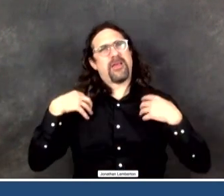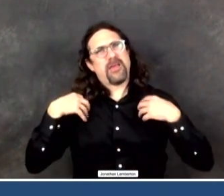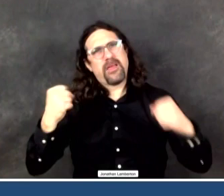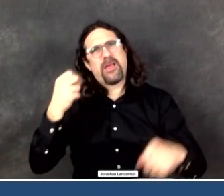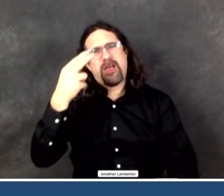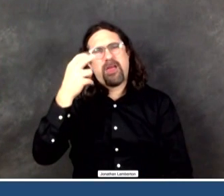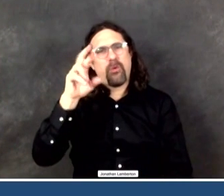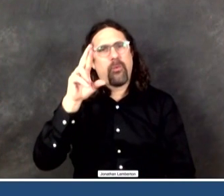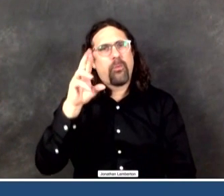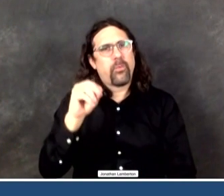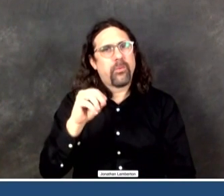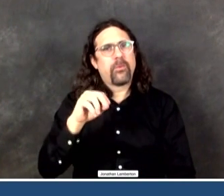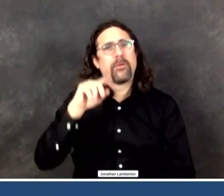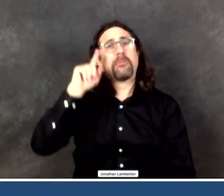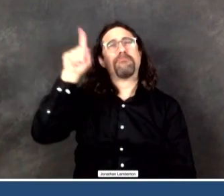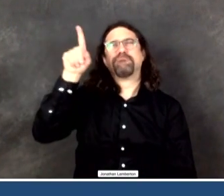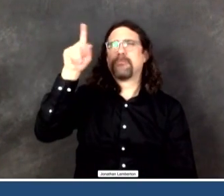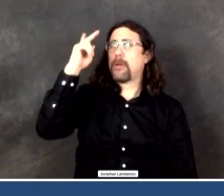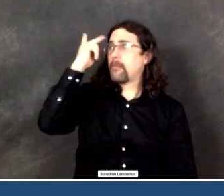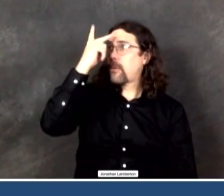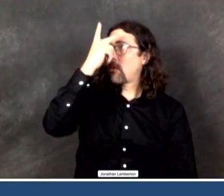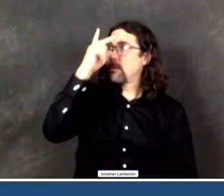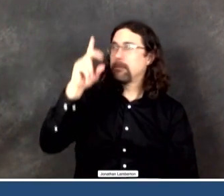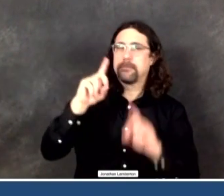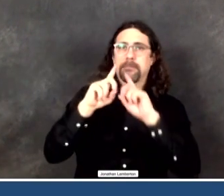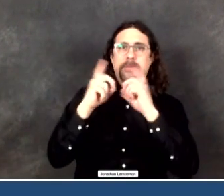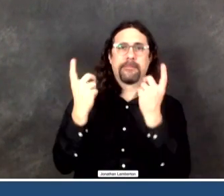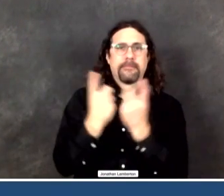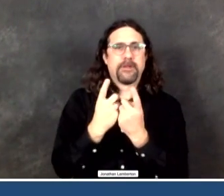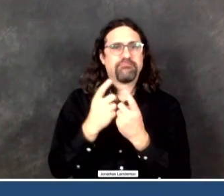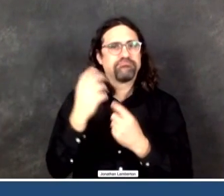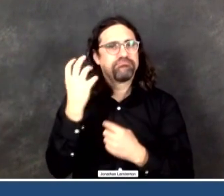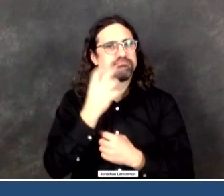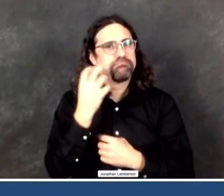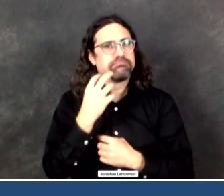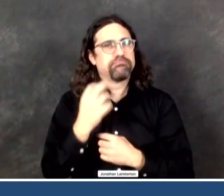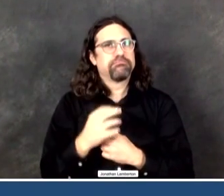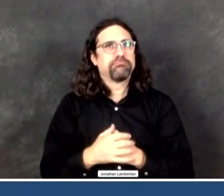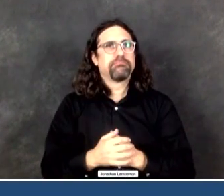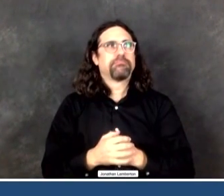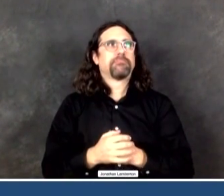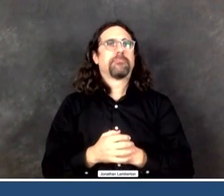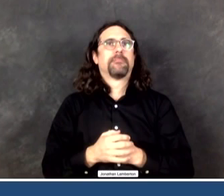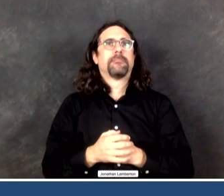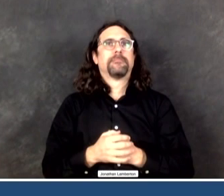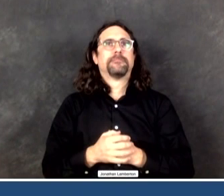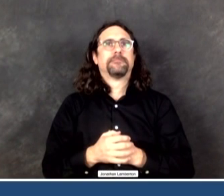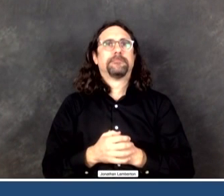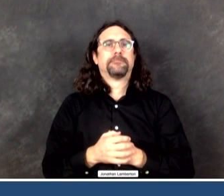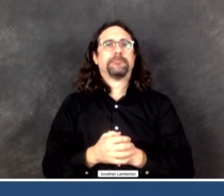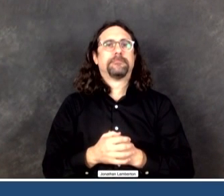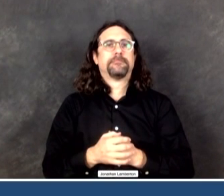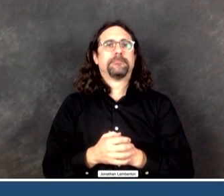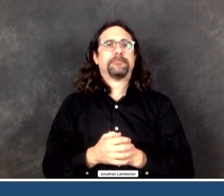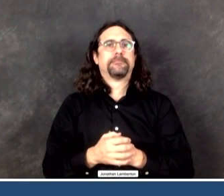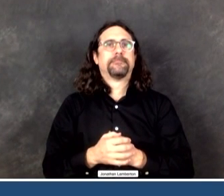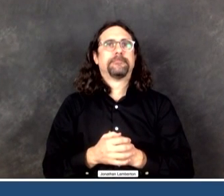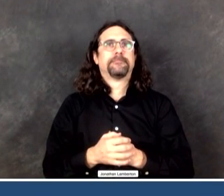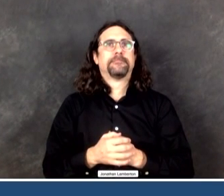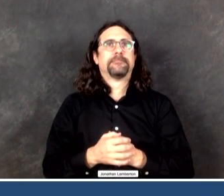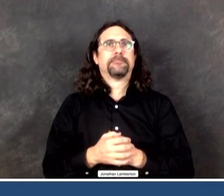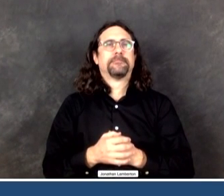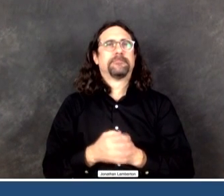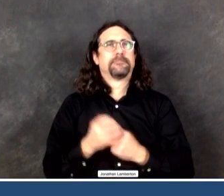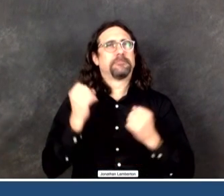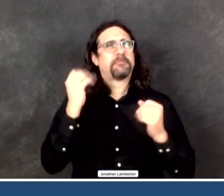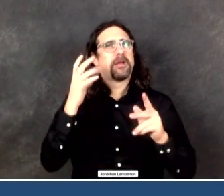a lot of them, and they've been doing amazing things. They've, for one thing, I don't think people think about the Parks Department as part of how we help